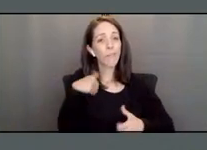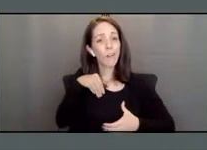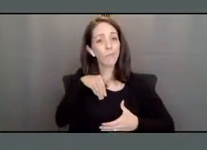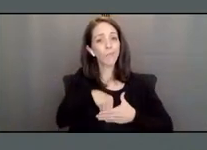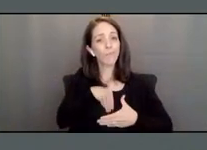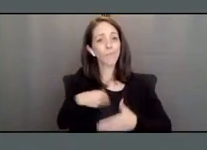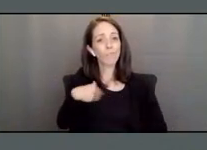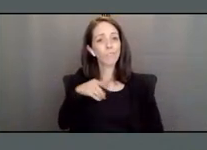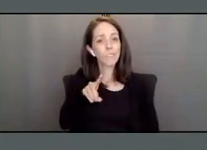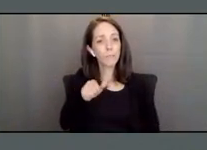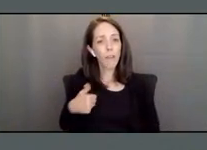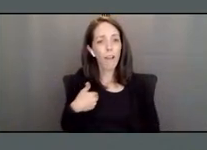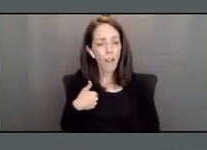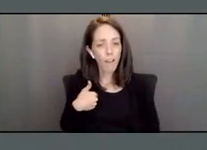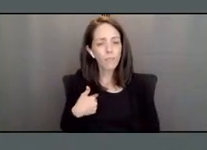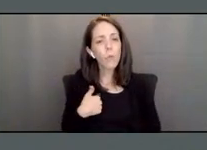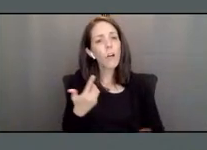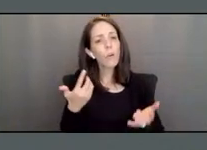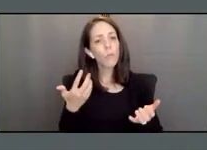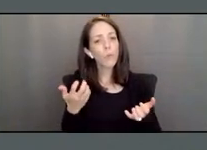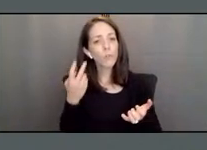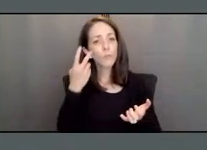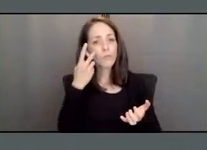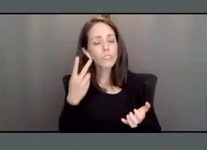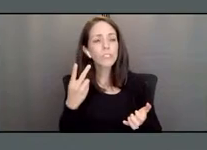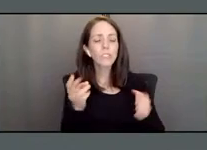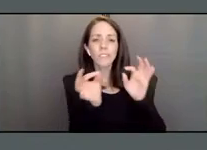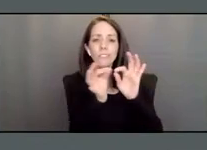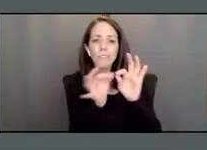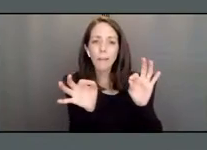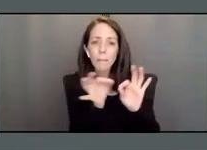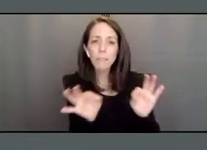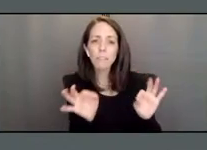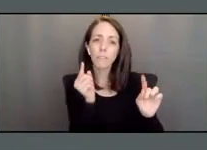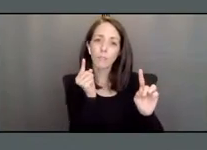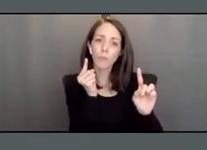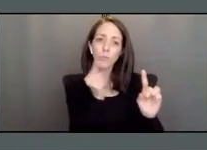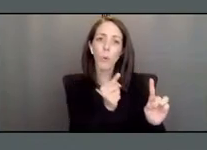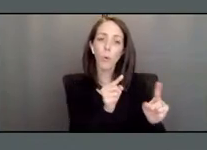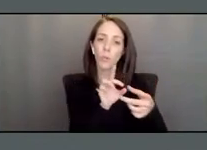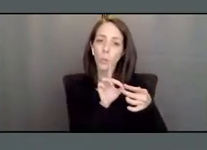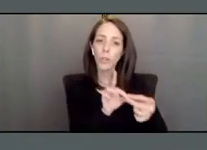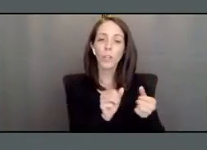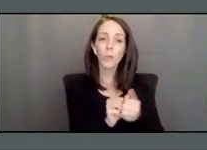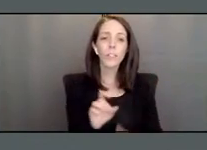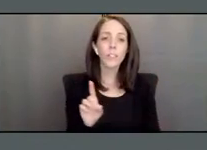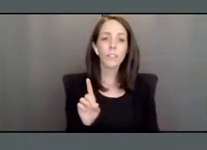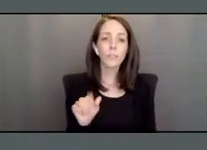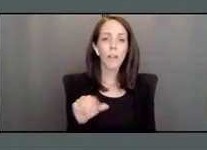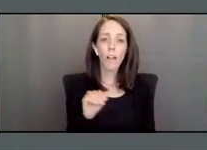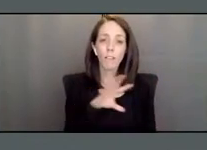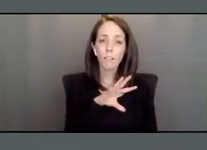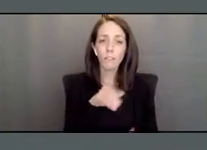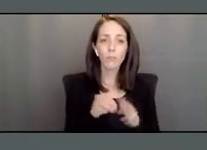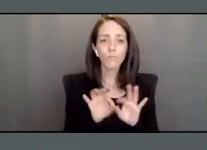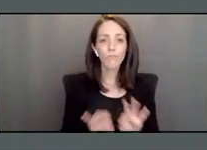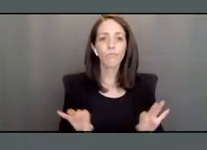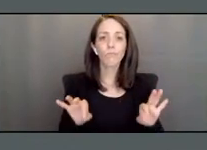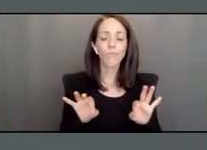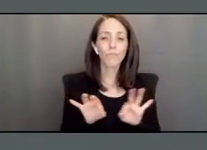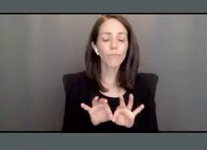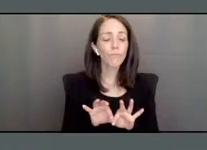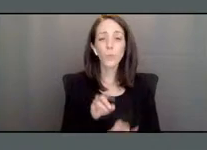overt statements and goals around disability inclusion, because I truly don't believe that